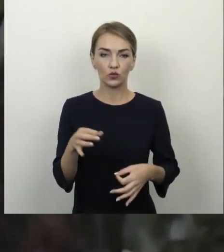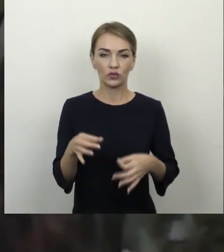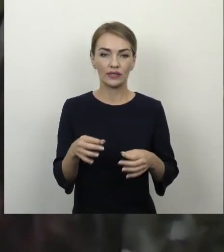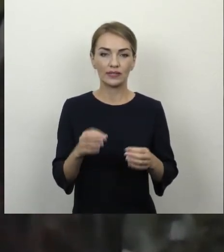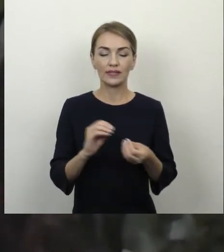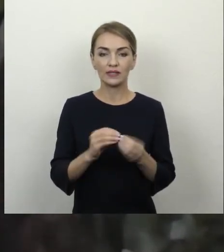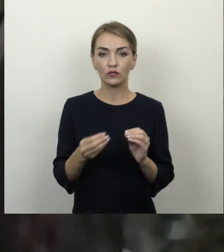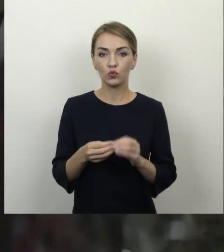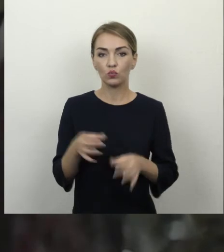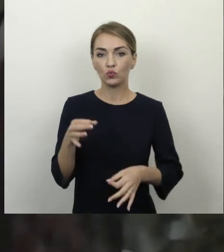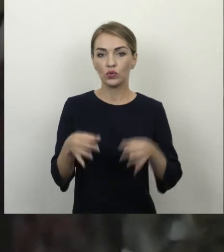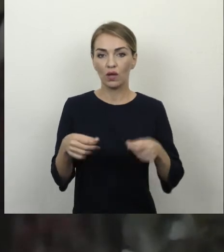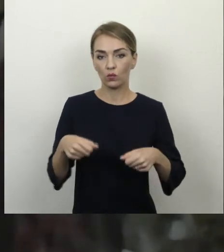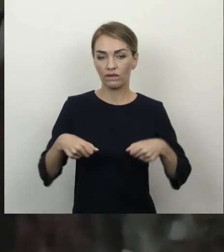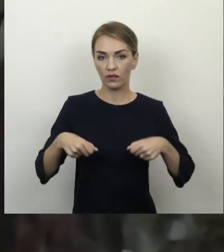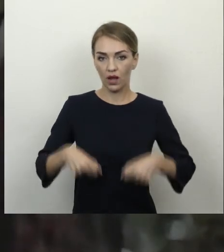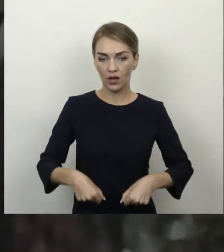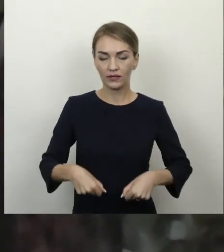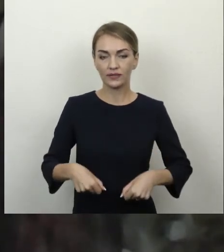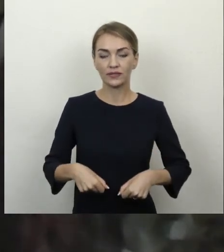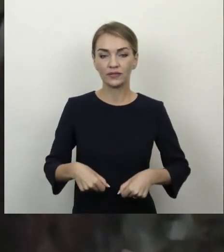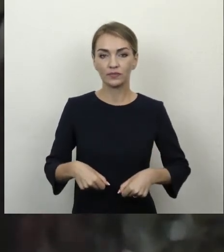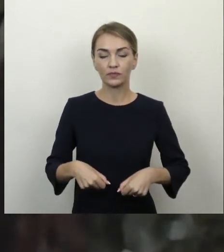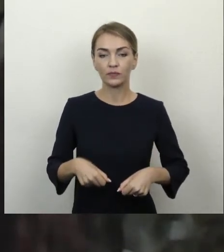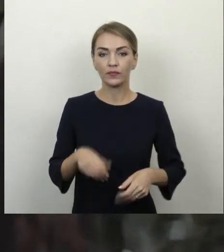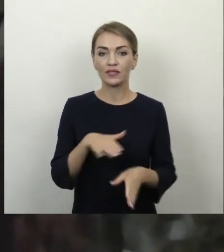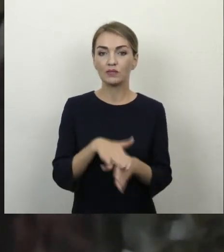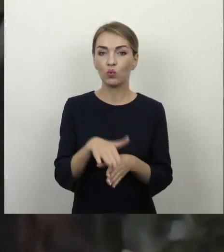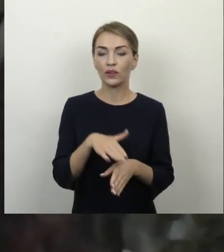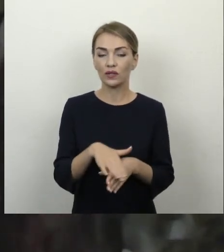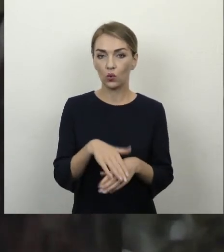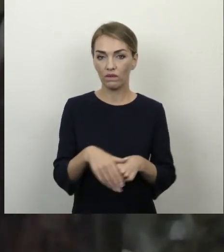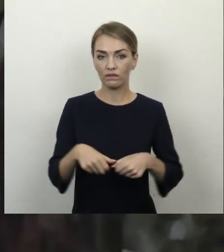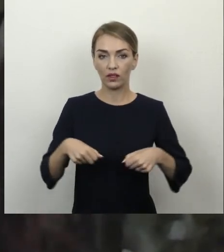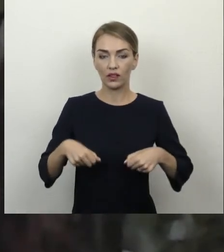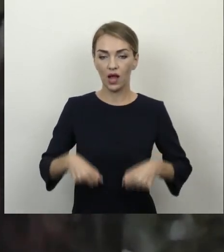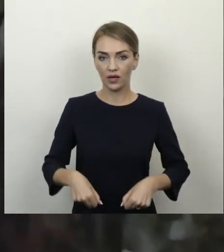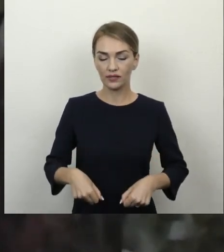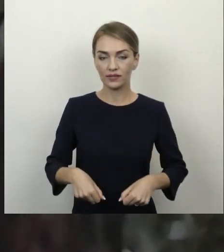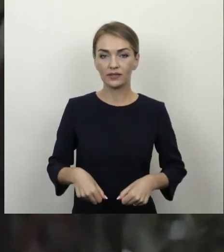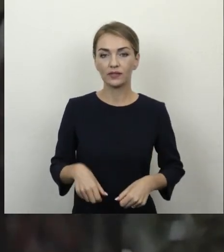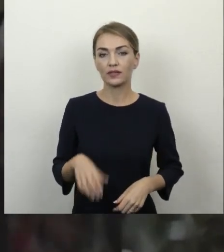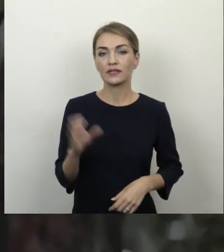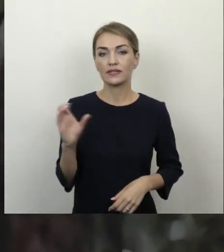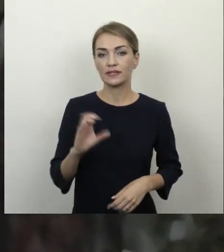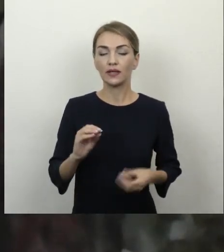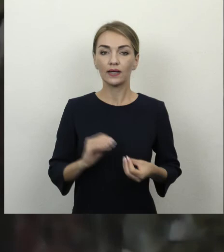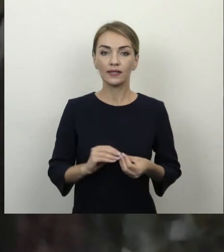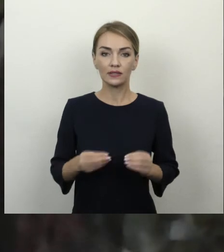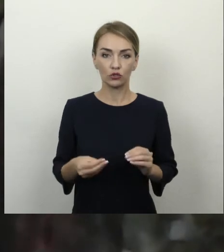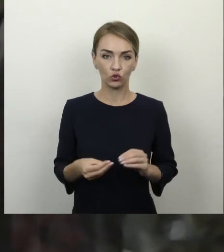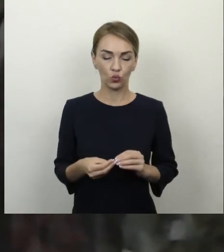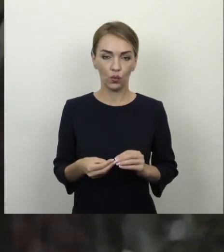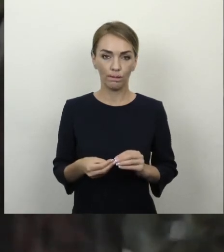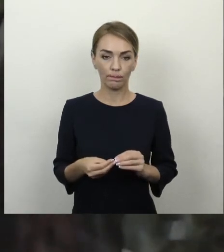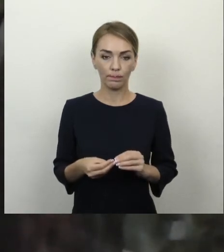political crisis that is linked to the judicial crisis, executive power